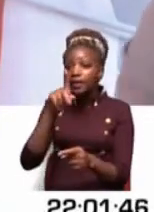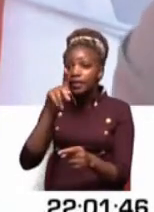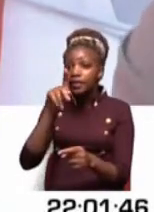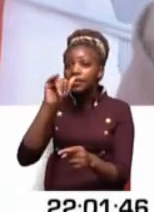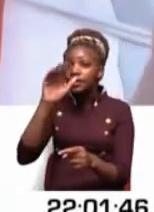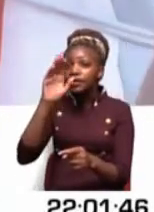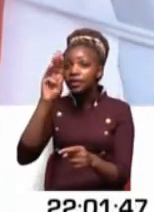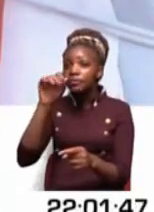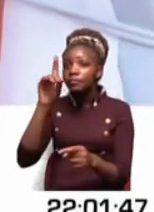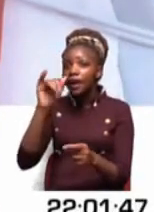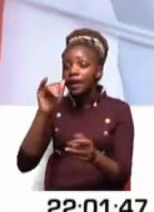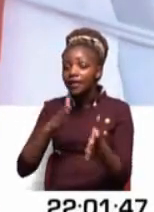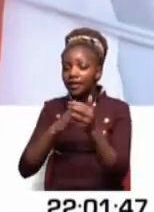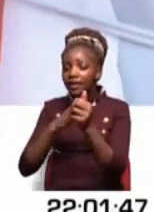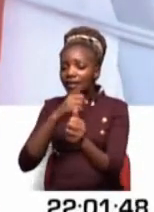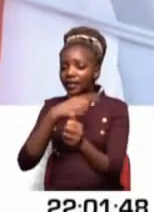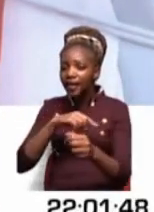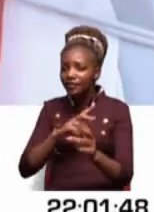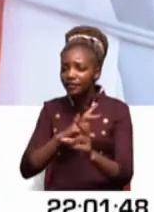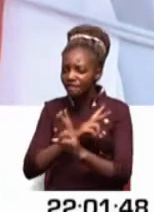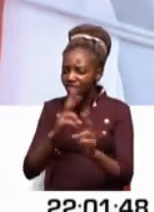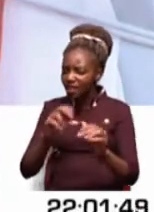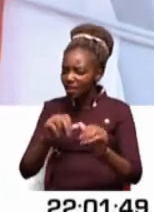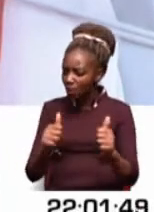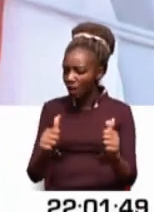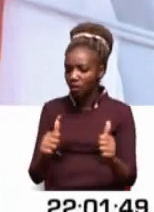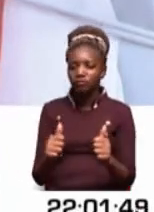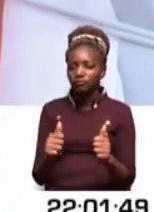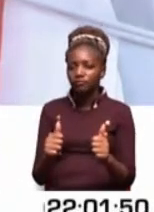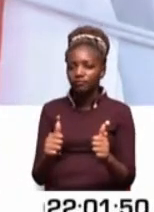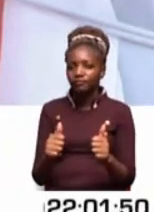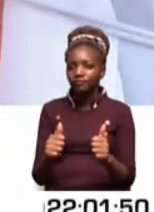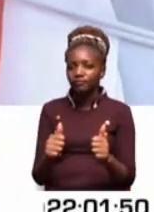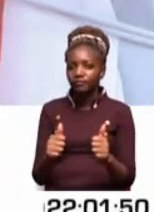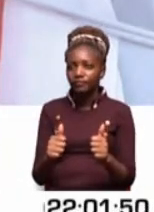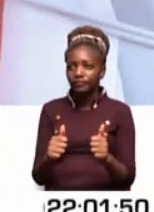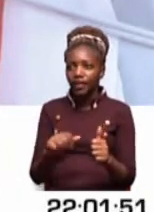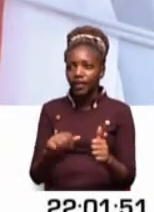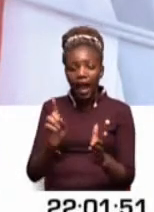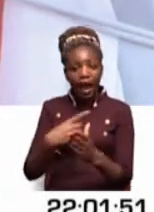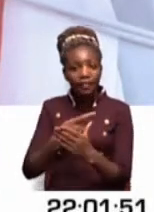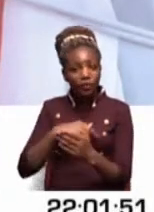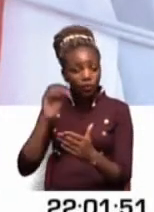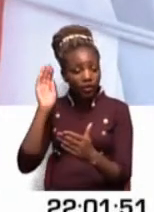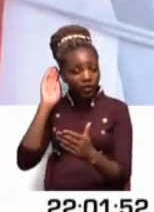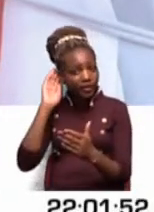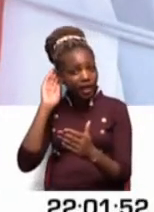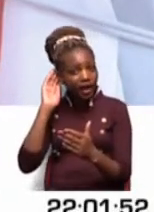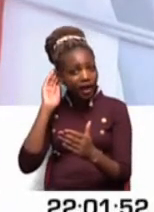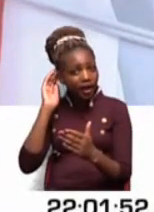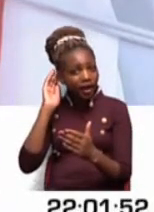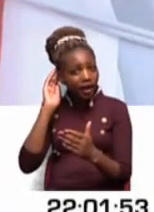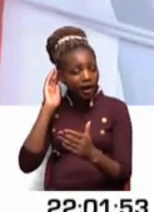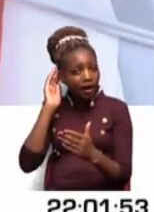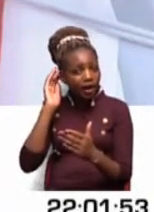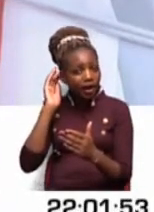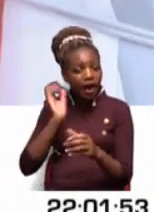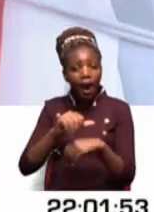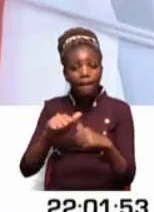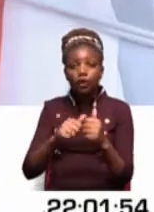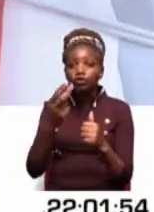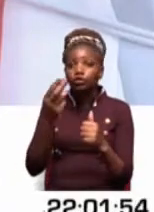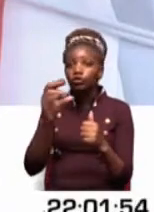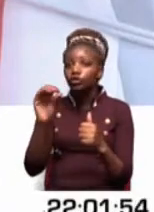on a very strong trajectory, even with all the issues from 2007 and a coalition government in place notwithstanding.